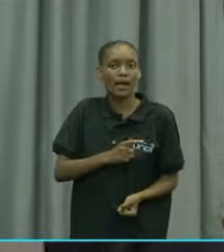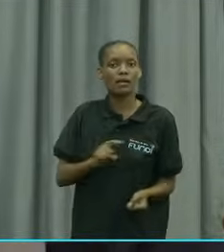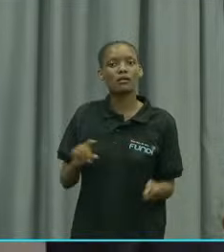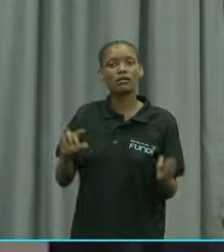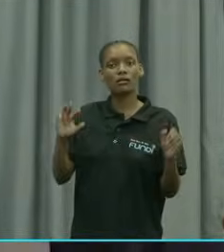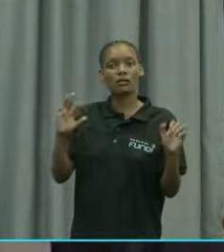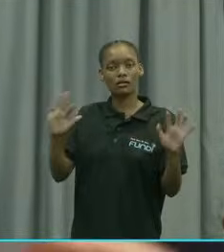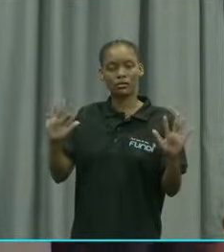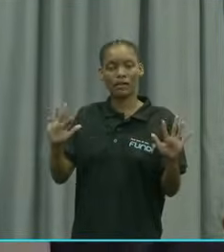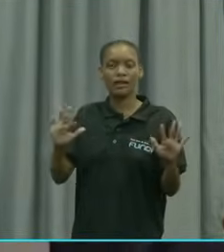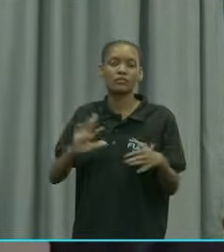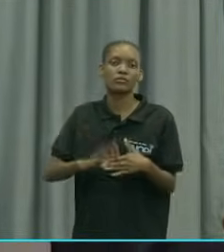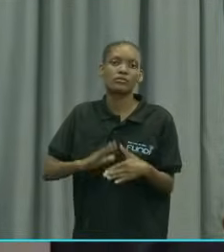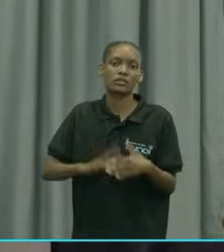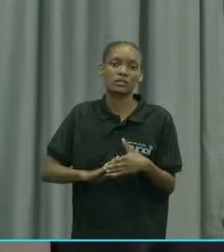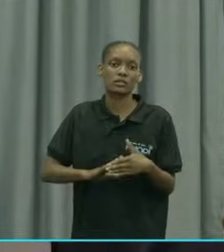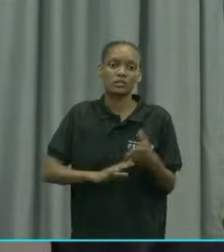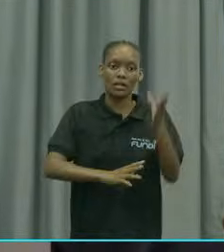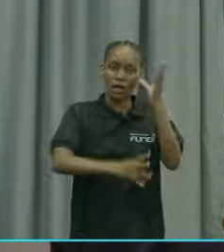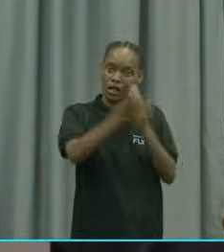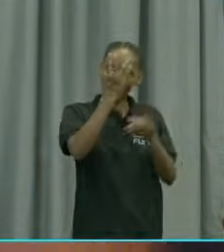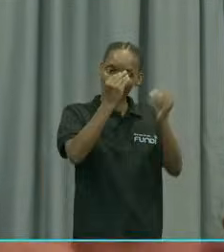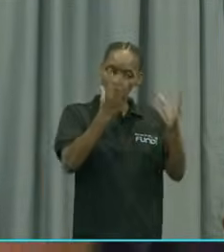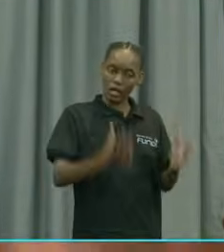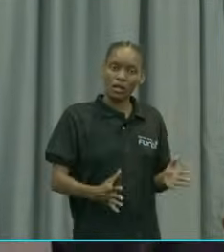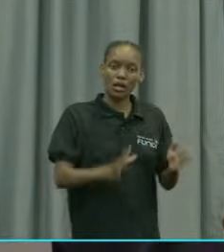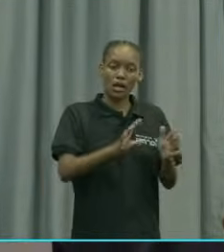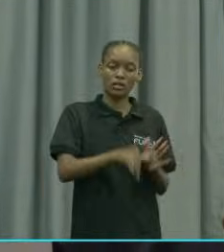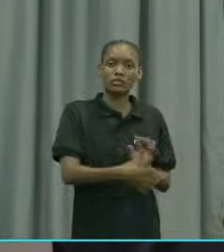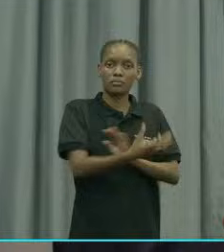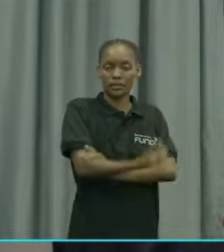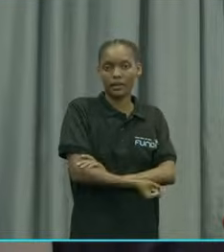Where learners with disabilities,